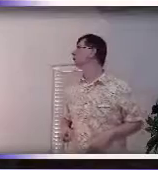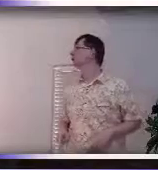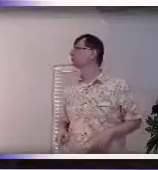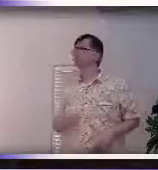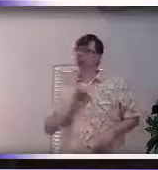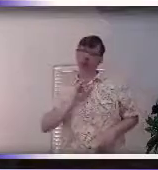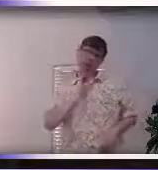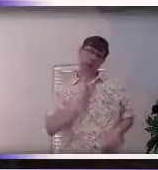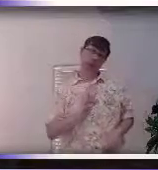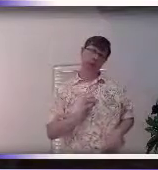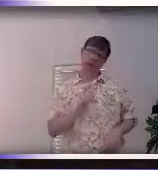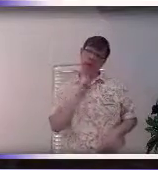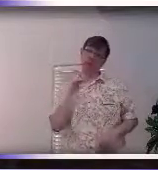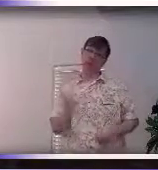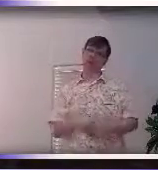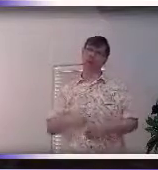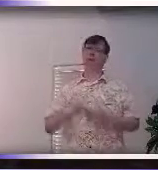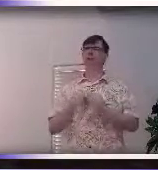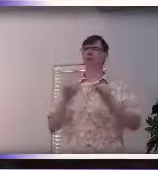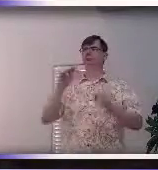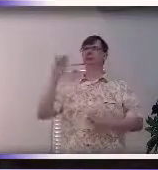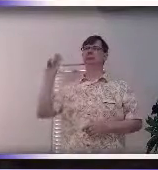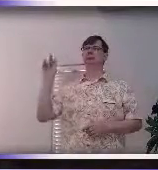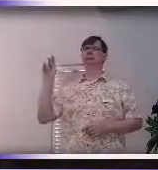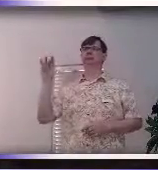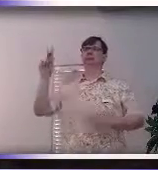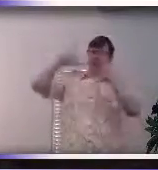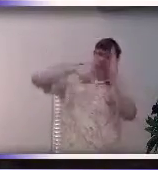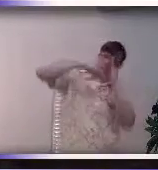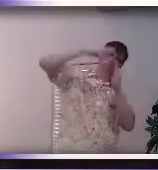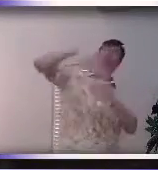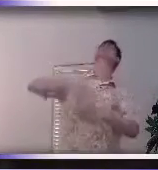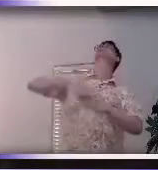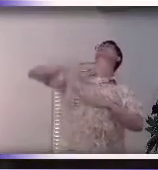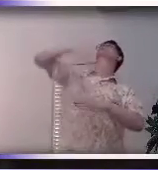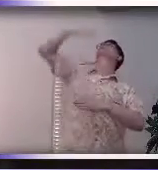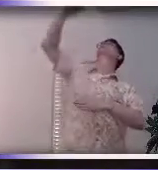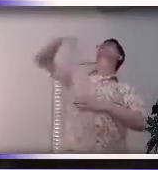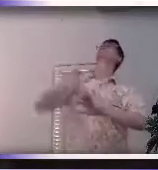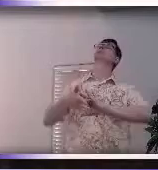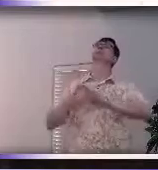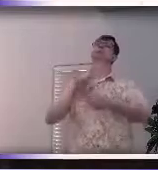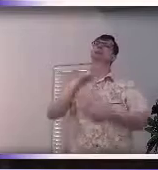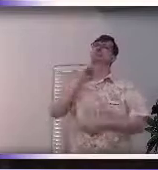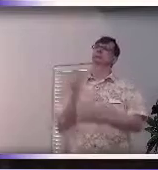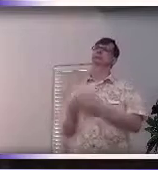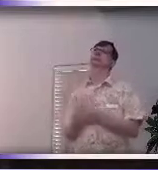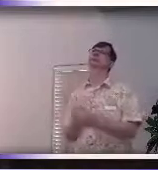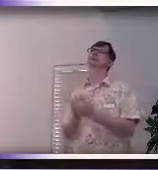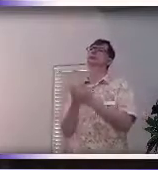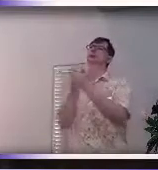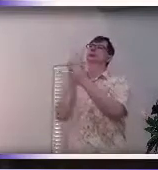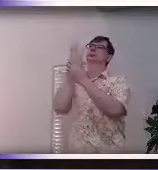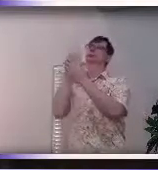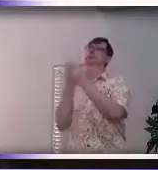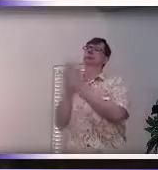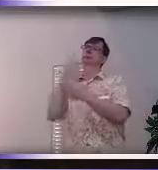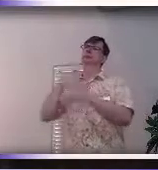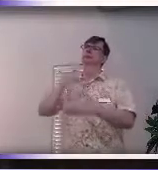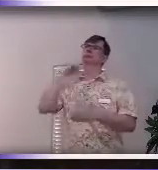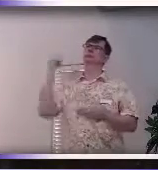it. It doesn't have to look like a Disney movie. Most of my friends growing up would have preferred the horse to Prince Charming,